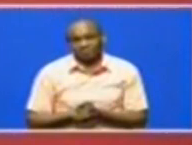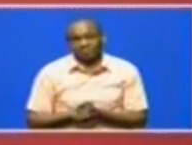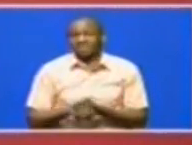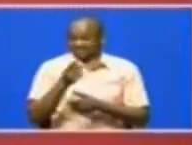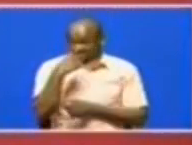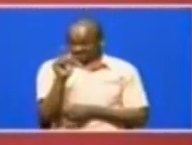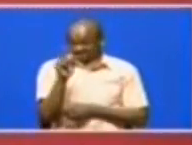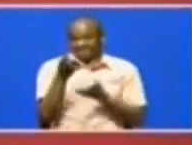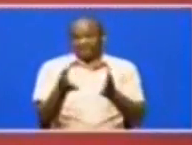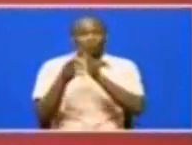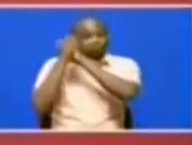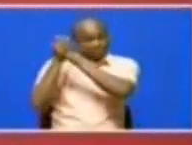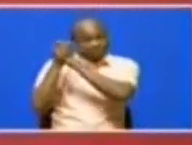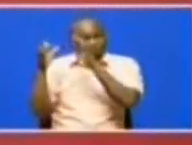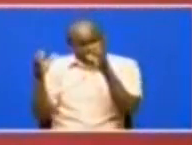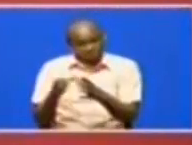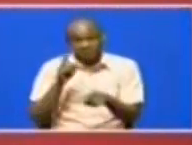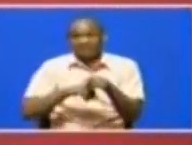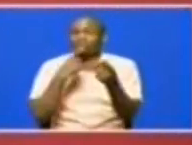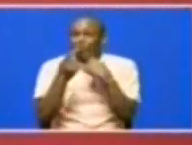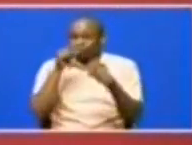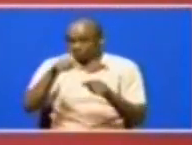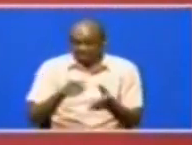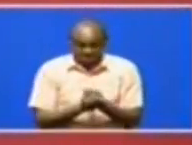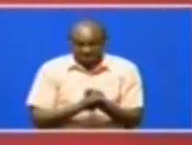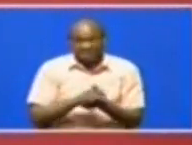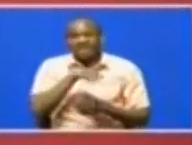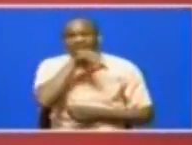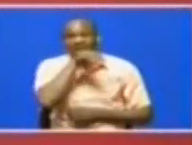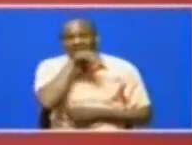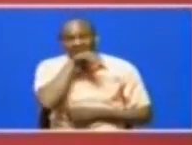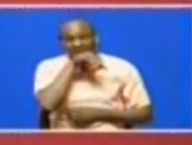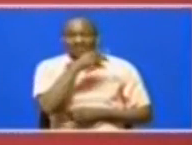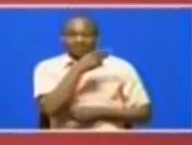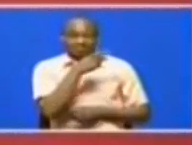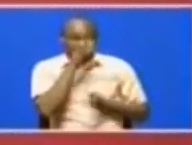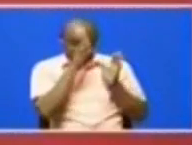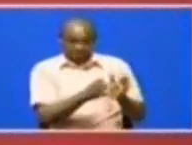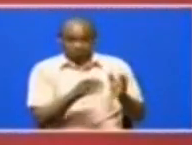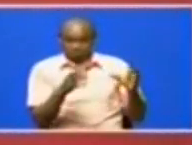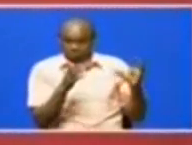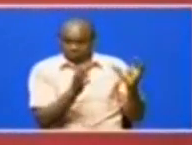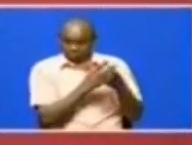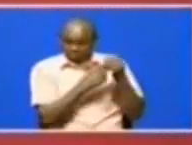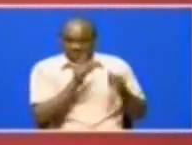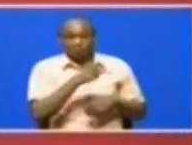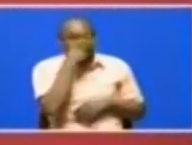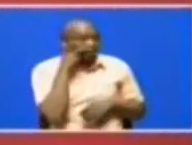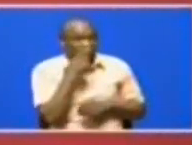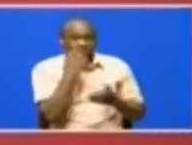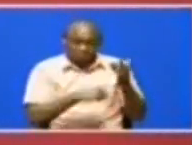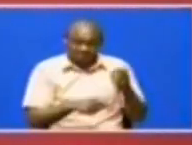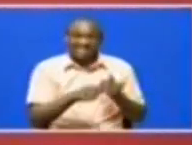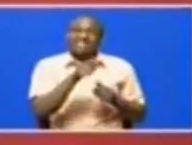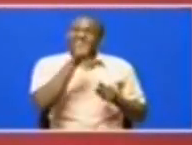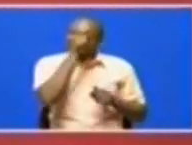Right, and as the Jubilee team made these remarks today, Raila Odinga's running mate Kalonzo Musyoka asked them to remember that it is the